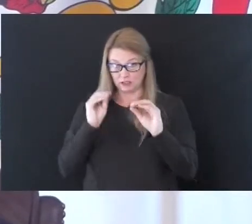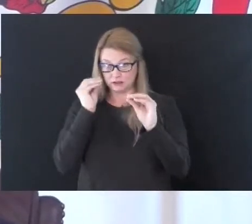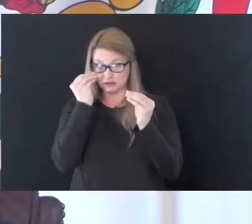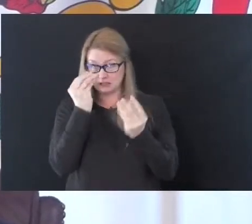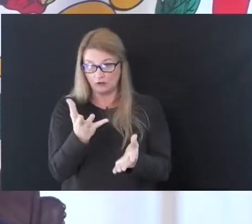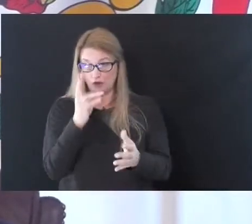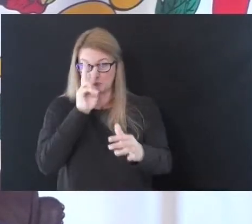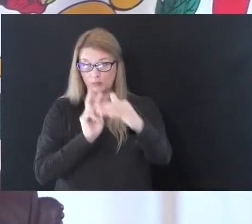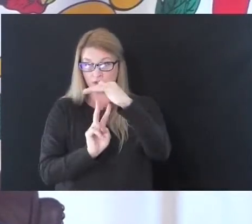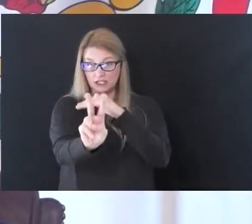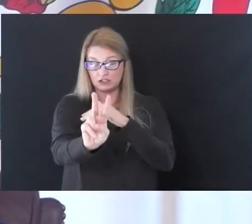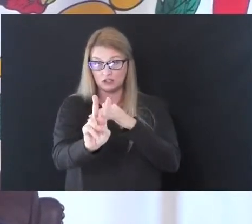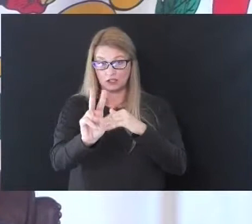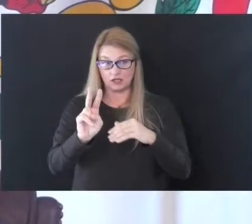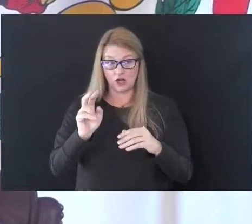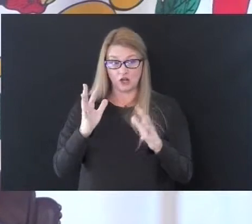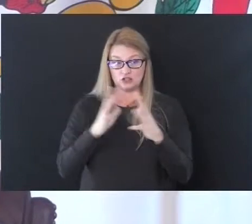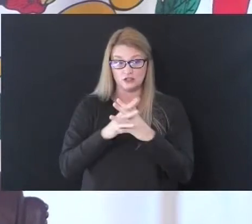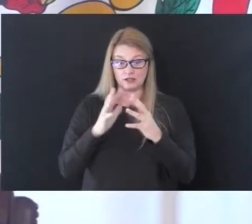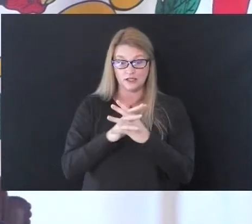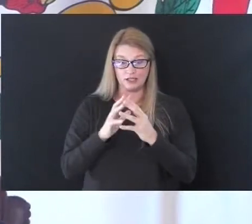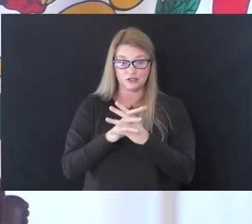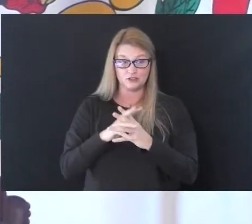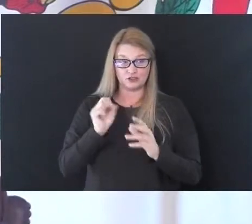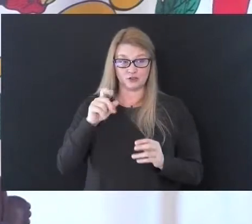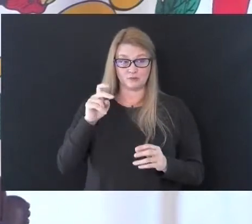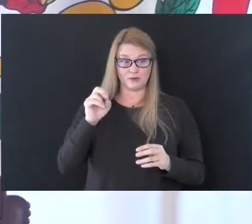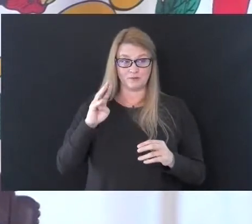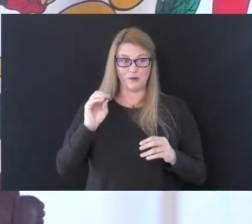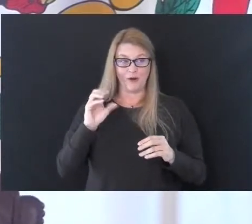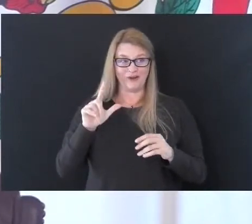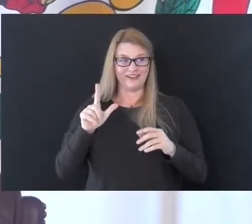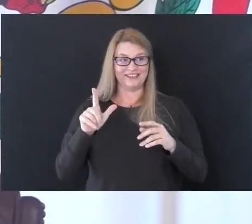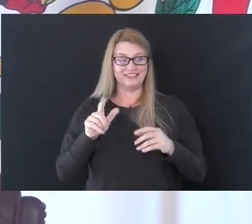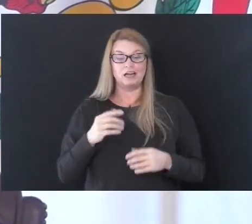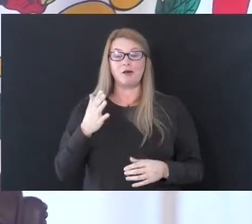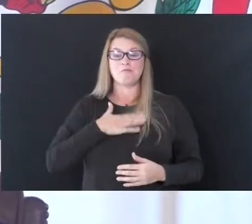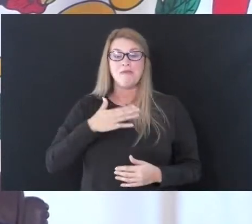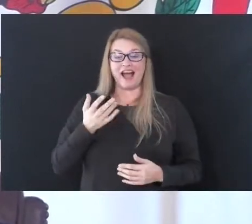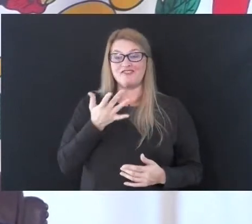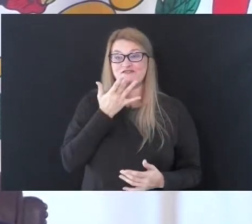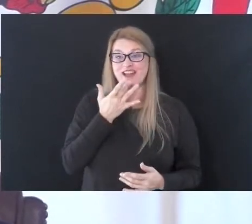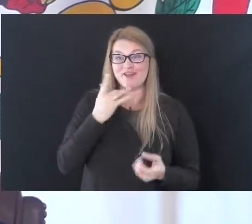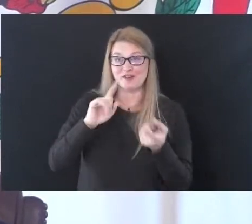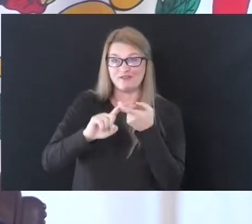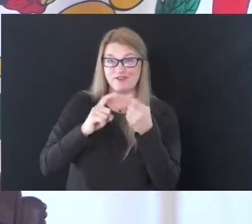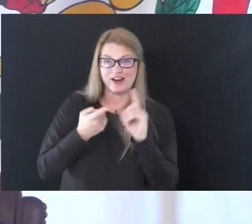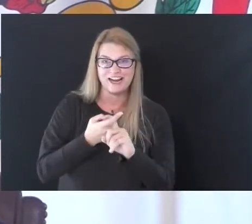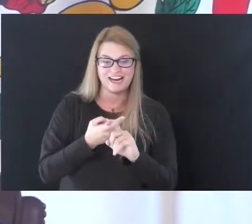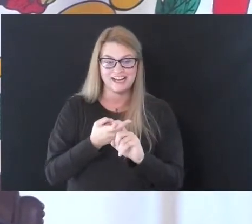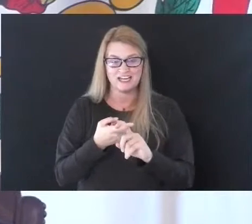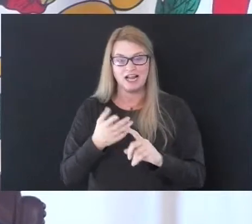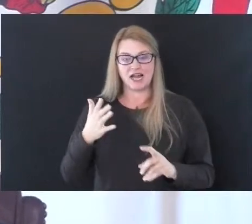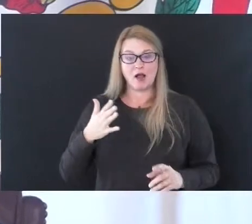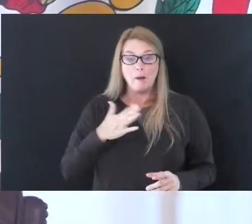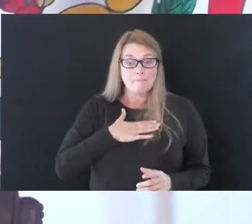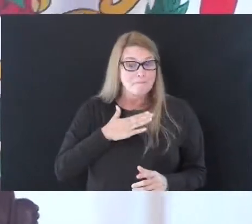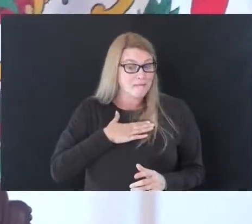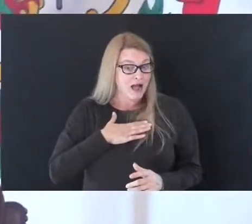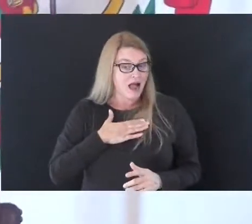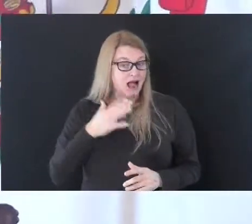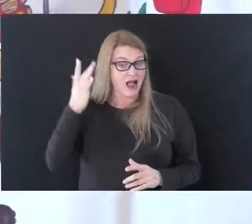Bowl outcome, and I've got my little buddy here and everything, and this I've got to reveal the expert that